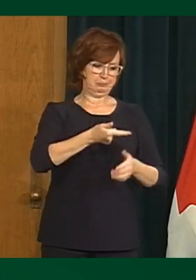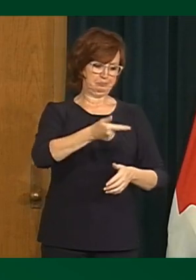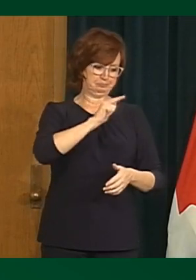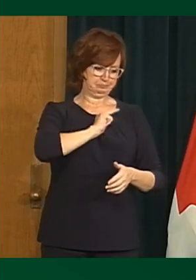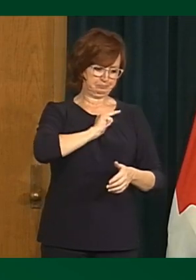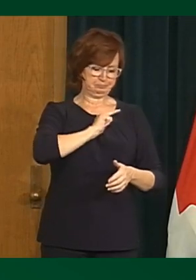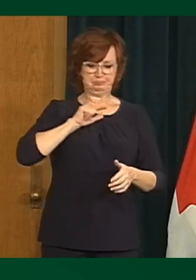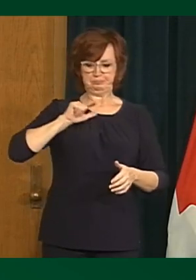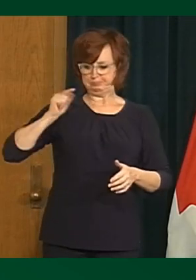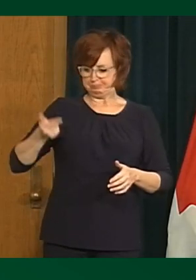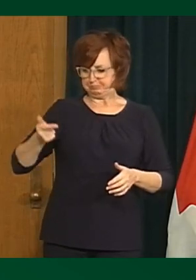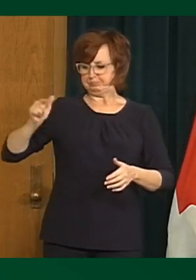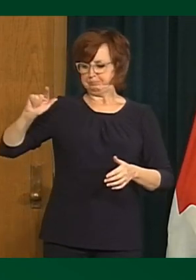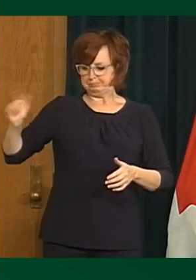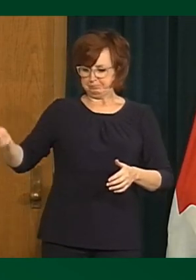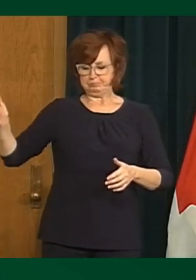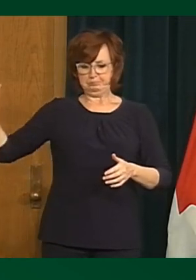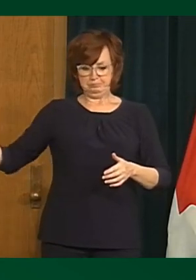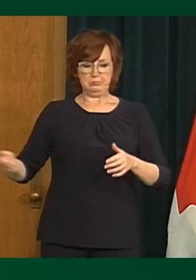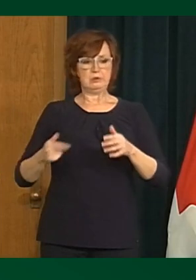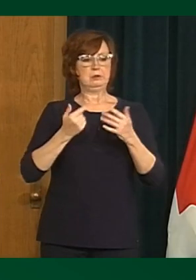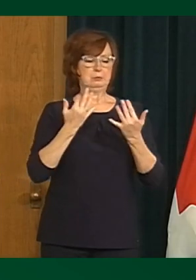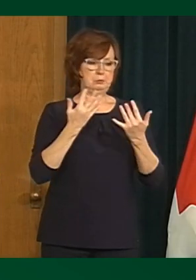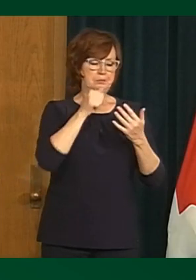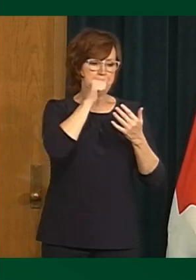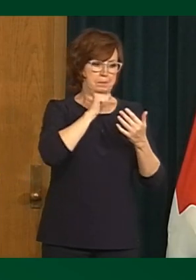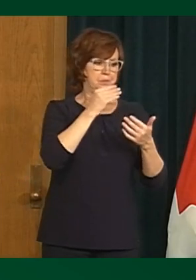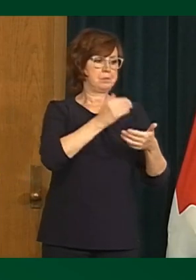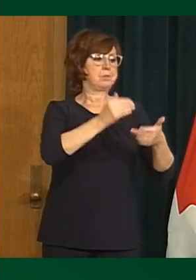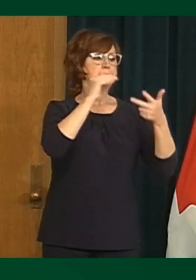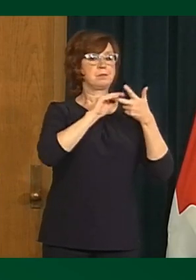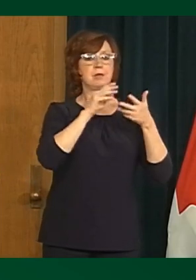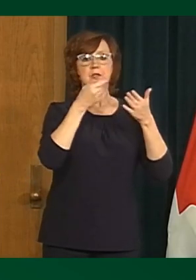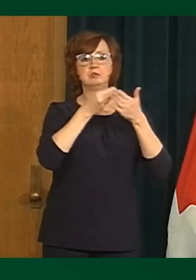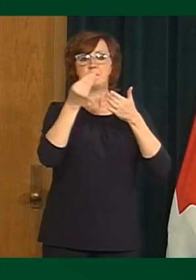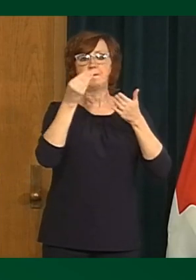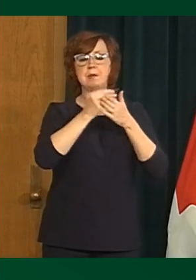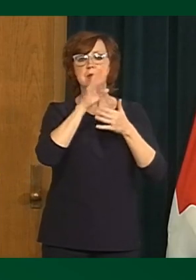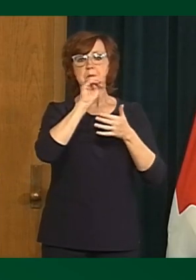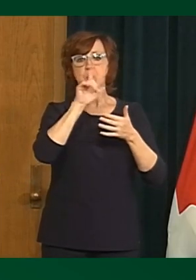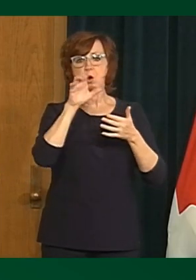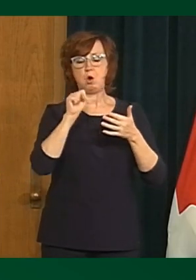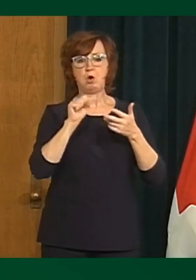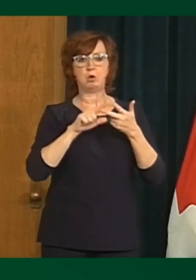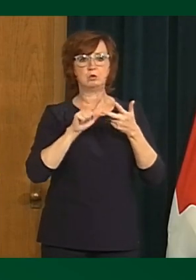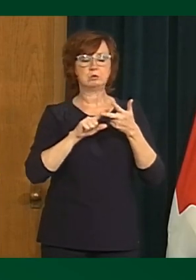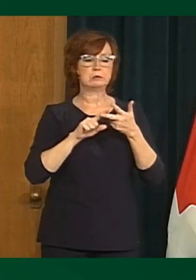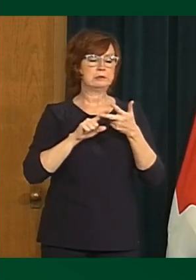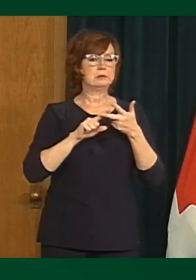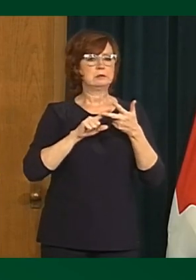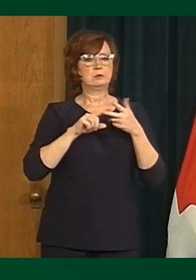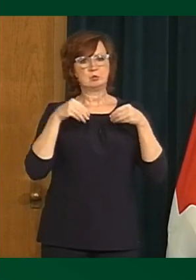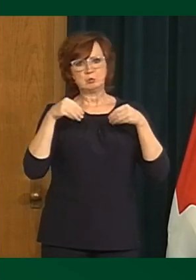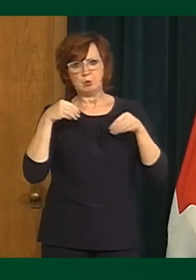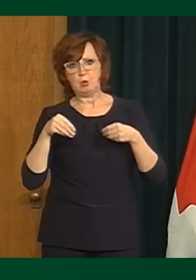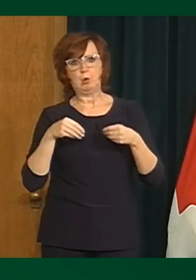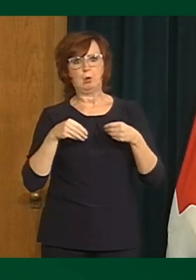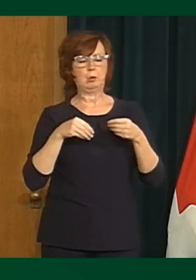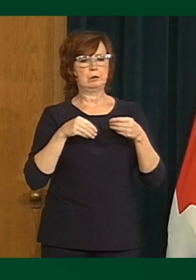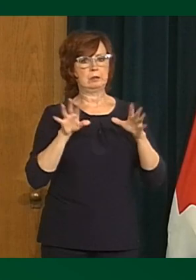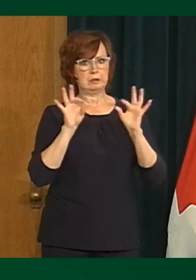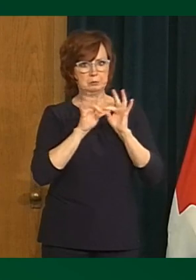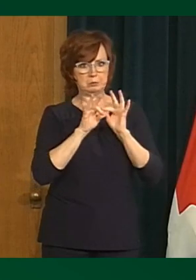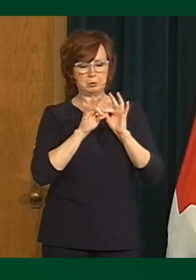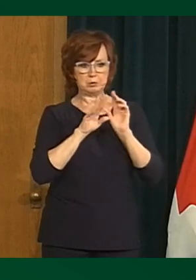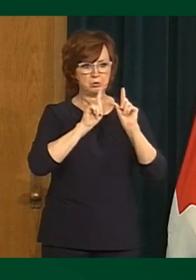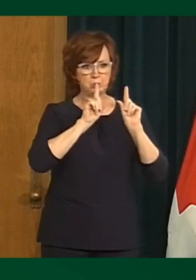need some patience with that. With malls and other shops, again, like we discussed earlier, It's really important to go and get